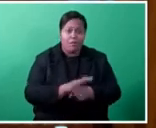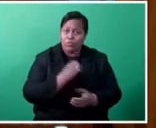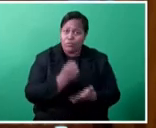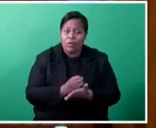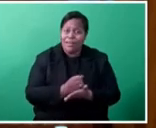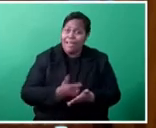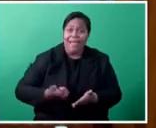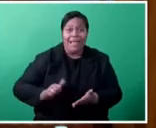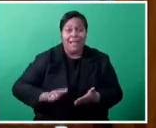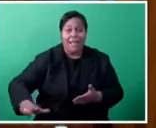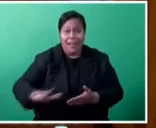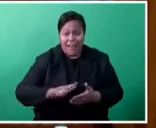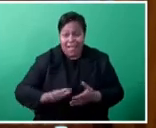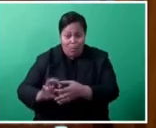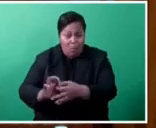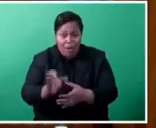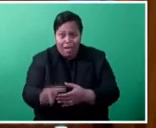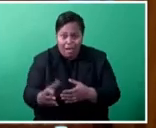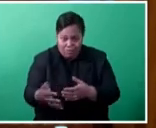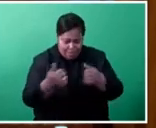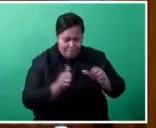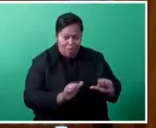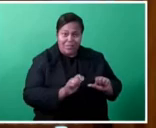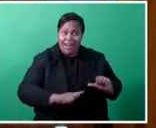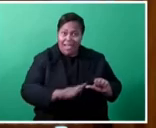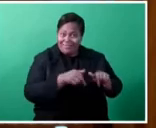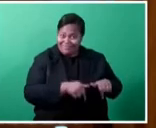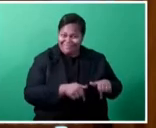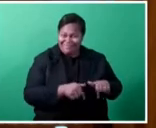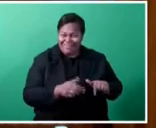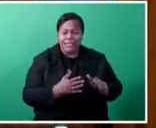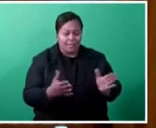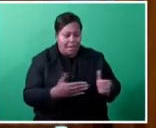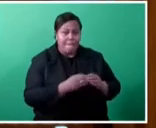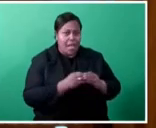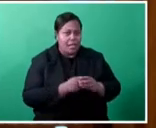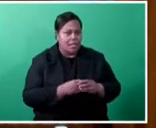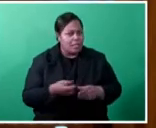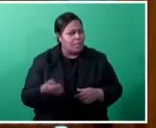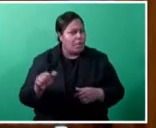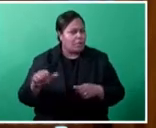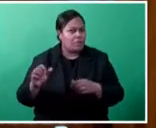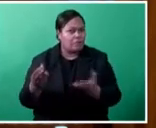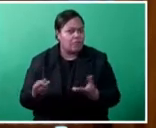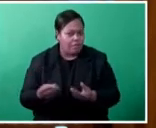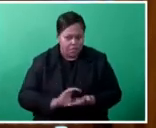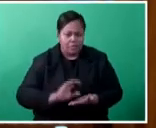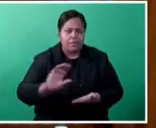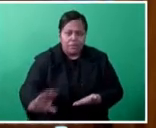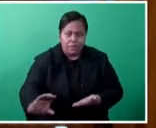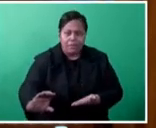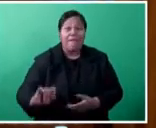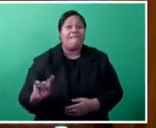unit which deposits their land into the bank will reap the rewards handsomely. One of the successful projects is the first premium, the